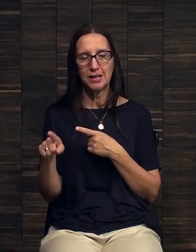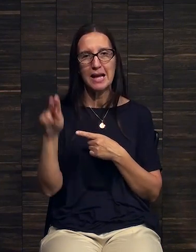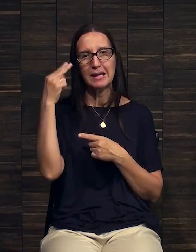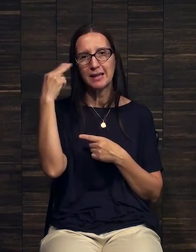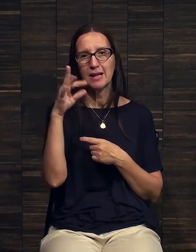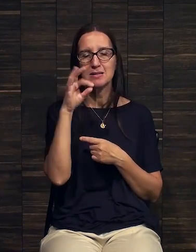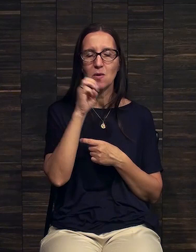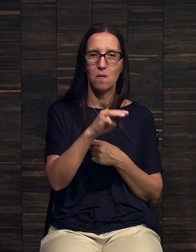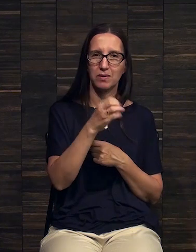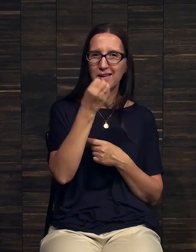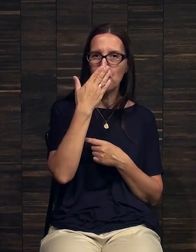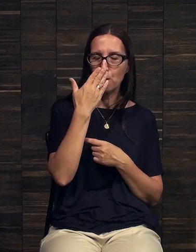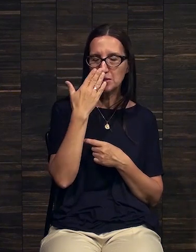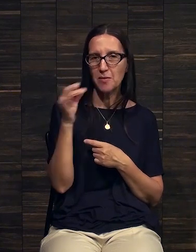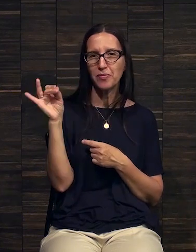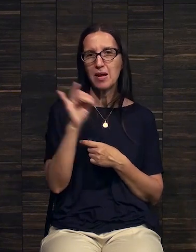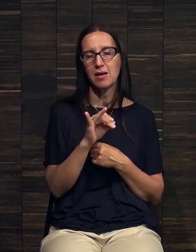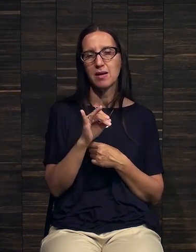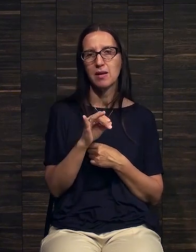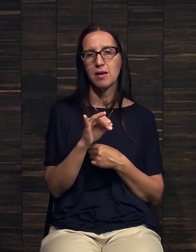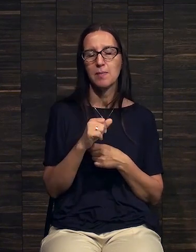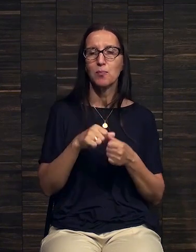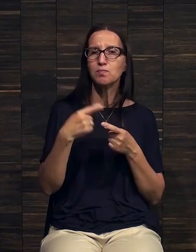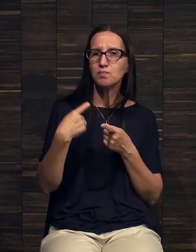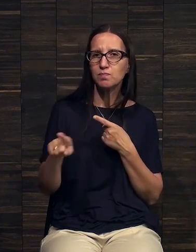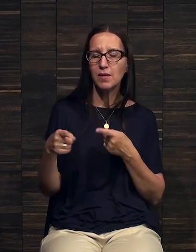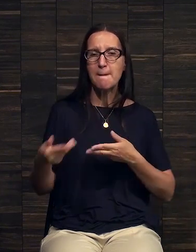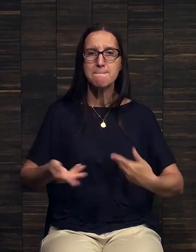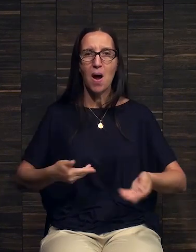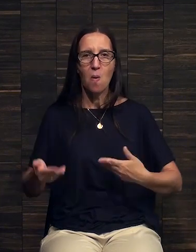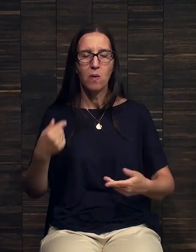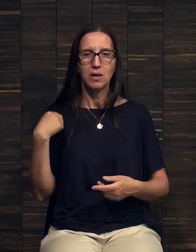to distinguish Chinese from Japanese by the